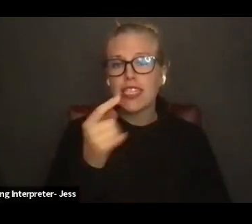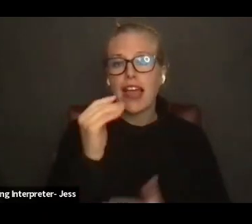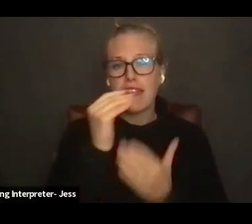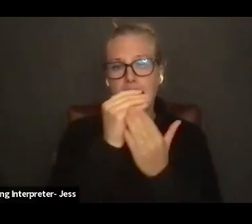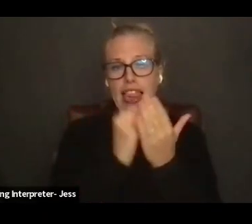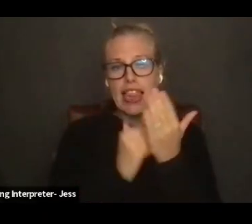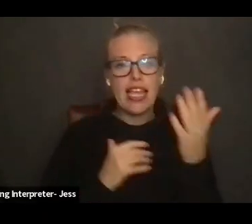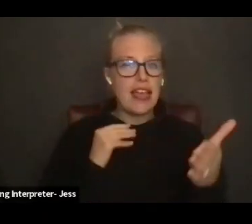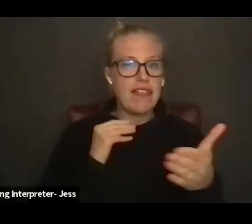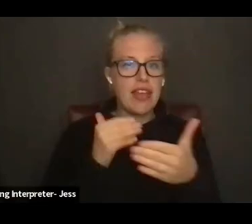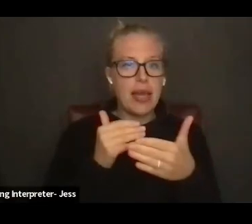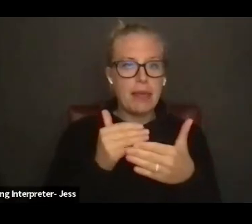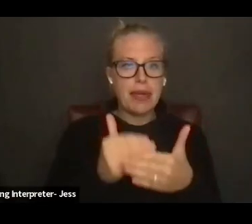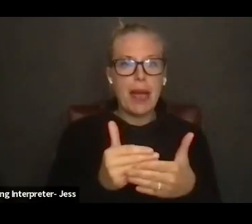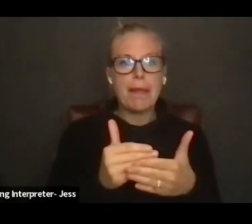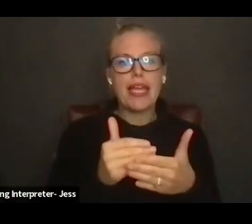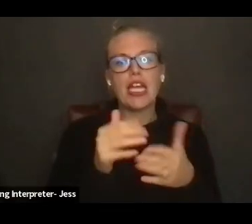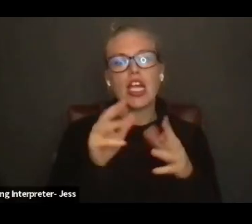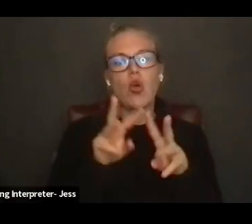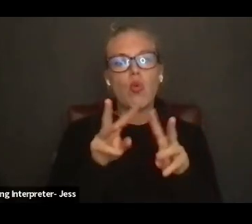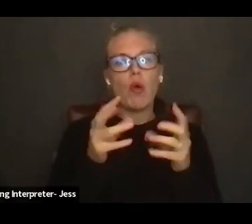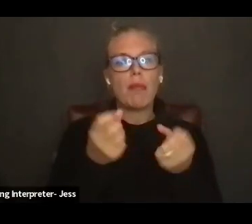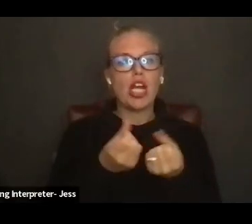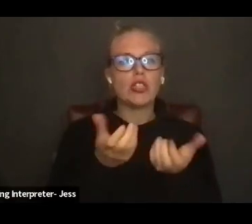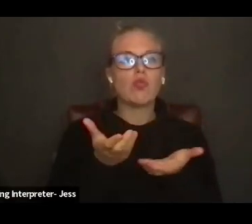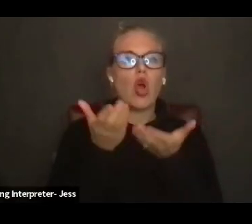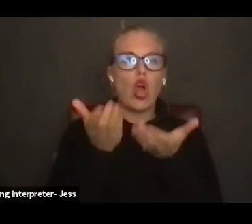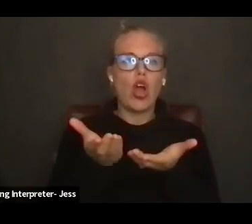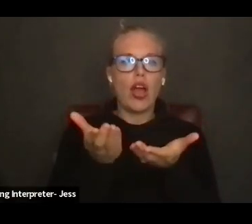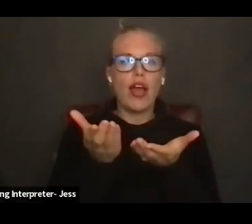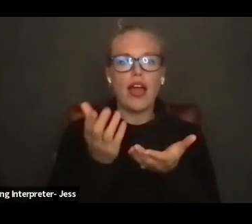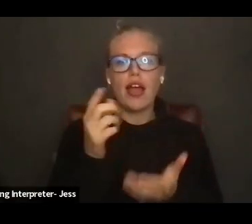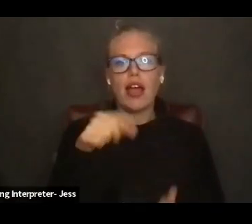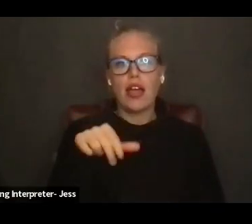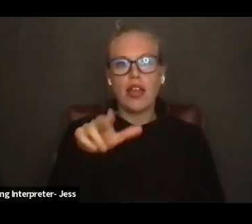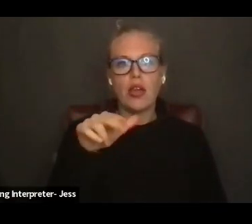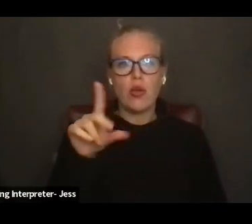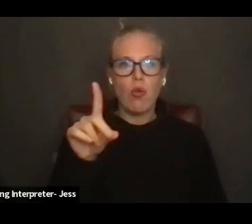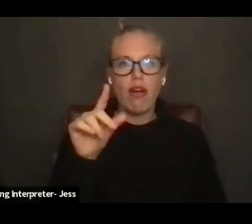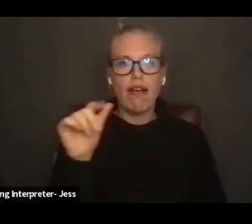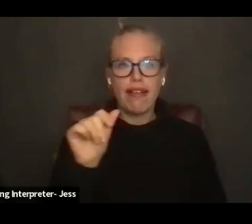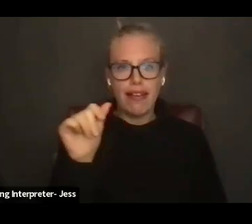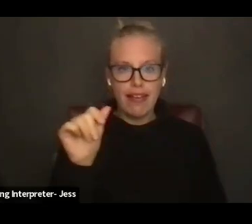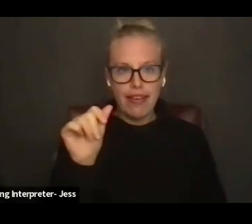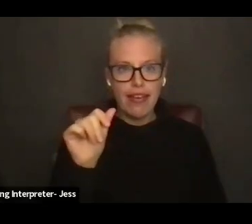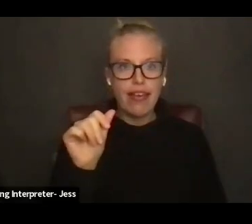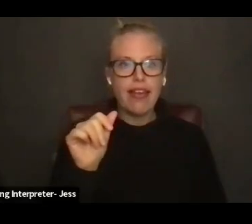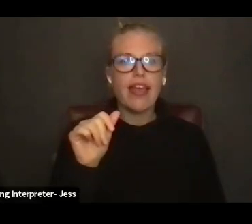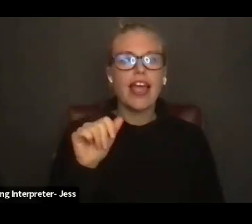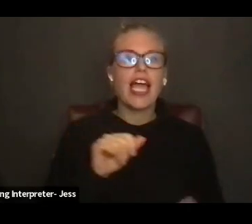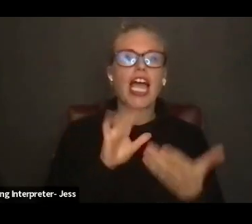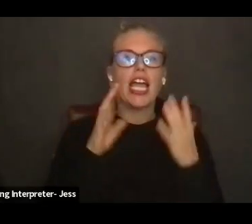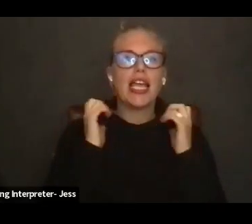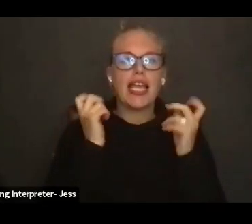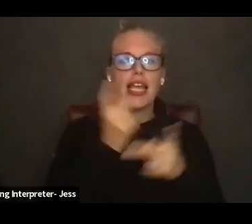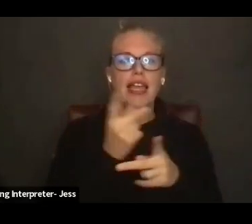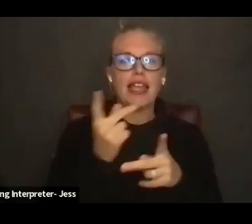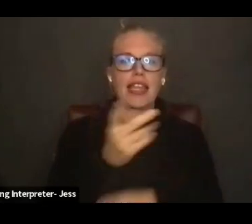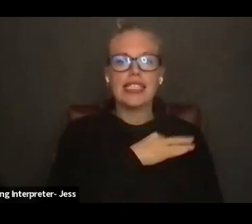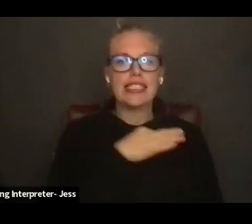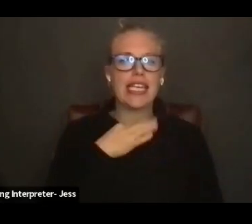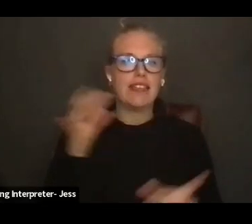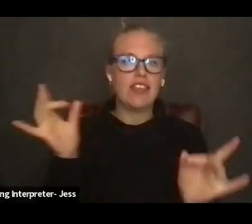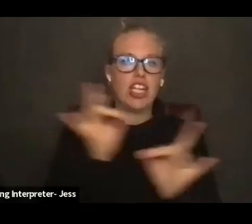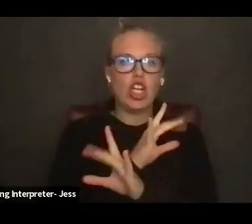some upcoming webinars that we are offering at the Quad A. We have Addressing the Healthcare Staffing